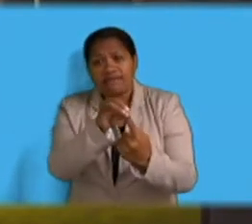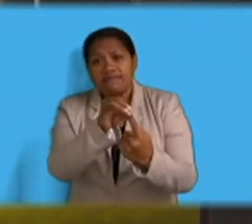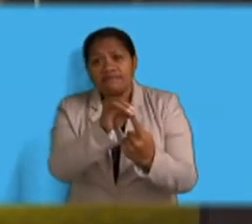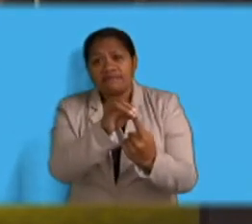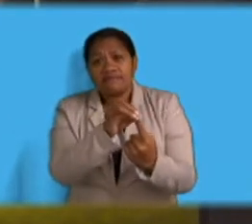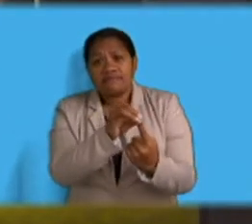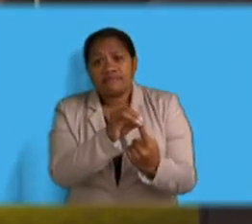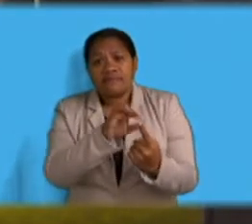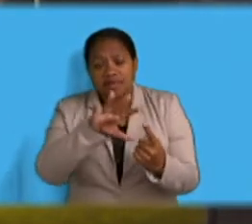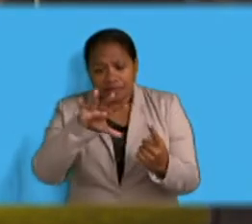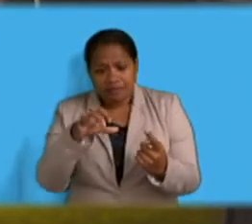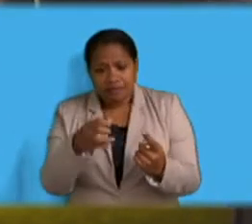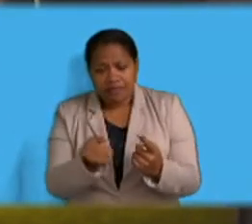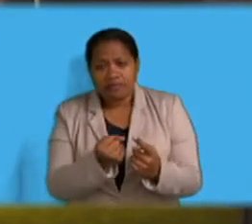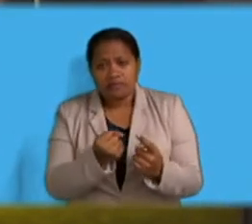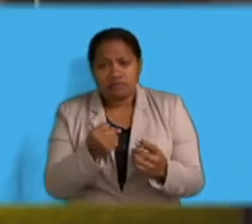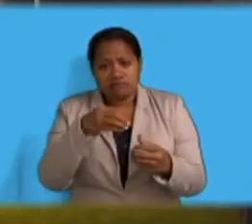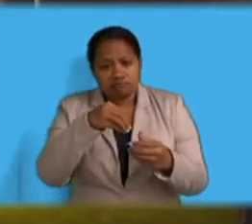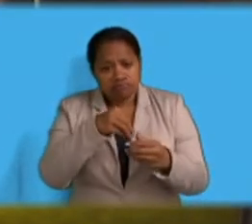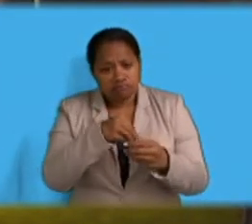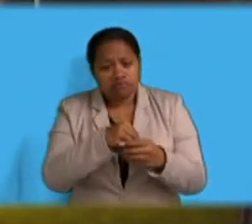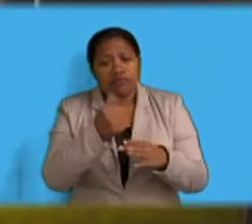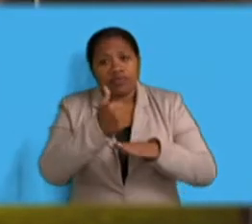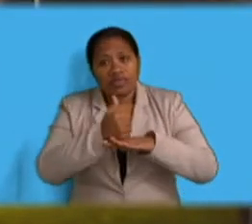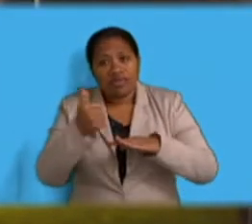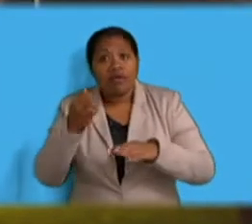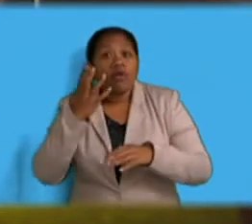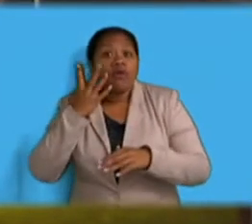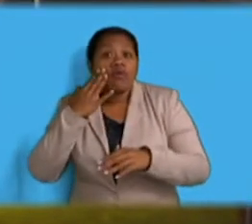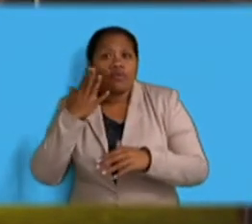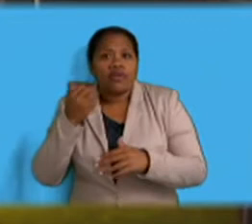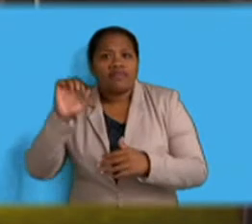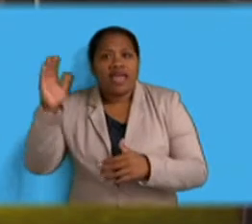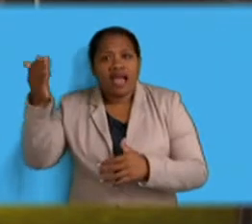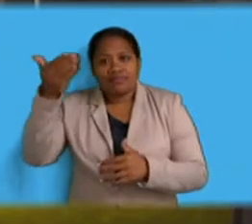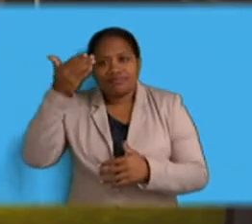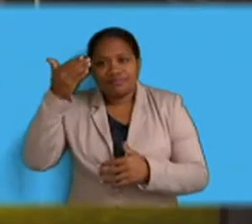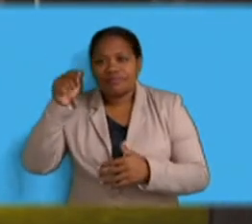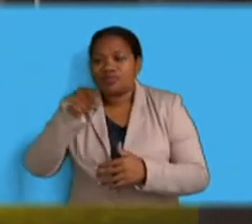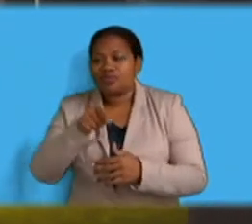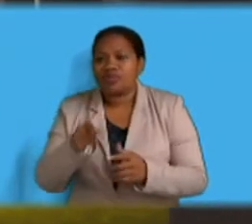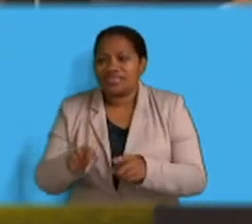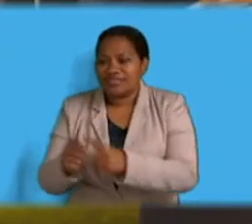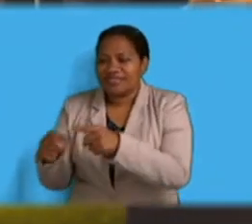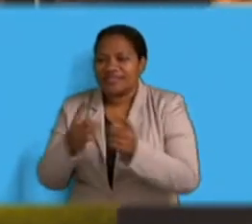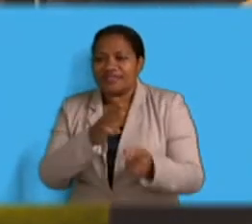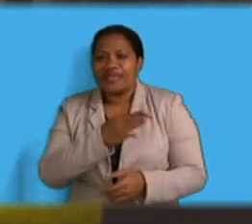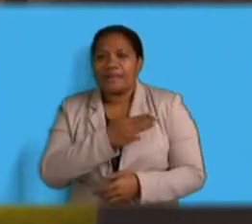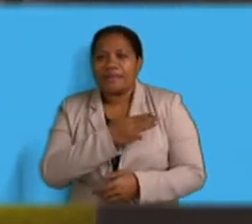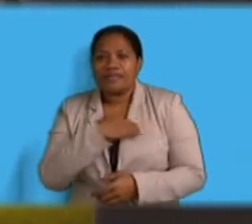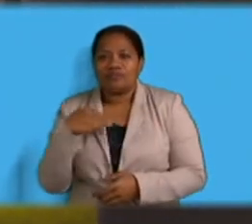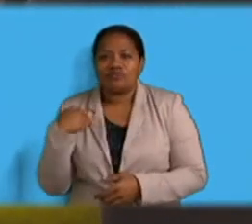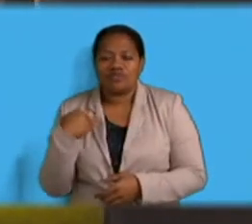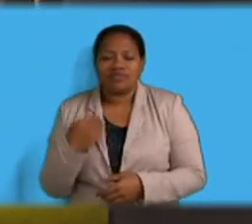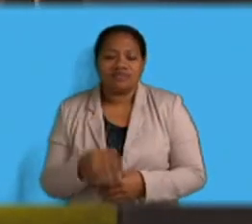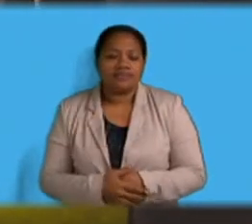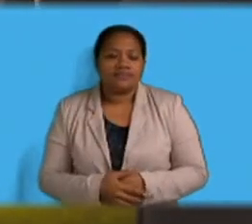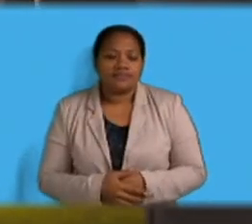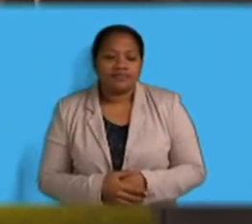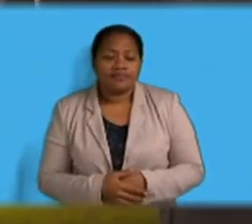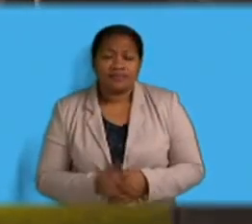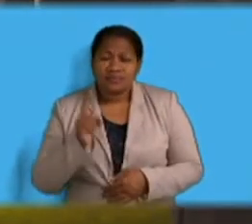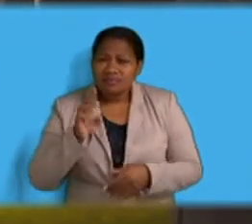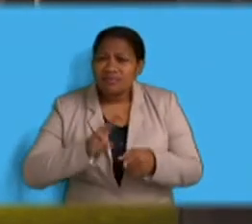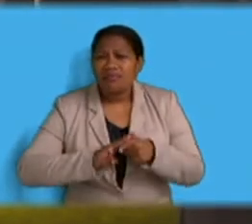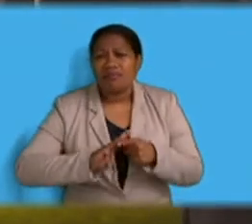tied in with the objectives of government in terms of the output of the respective ministries. So it is very, very critical. And one of the messages we